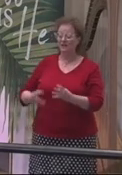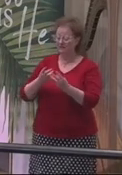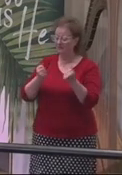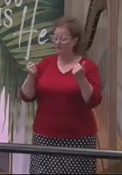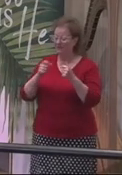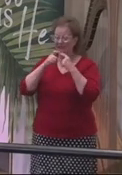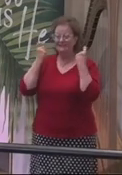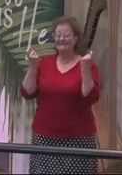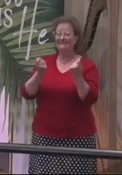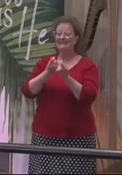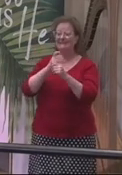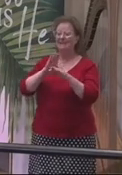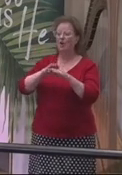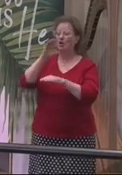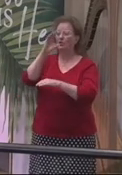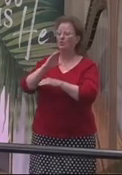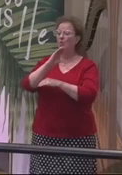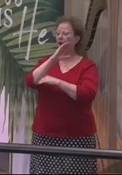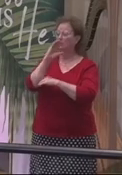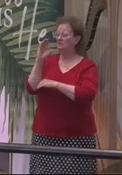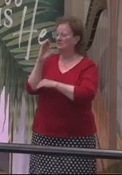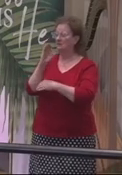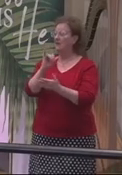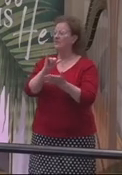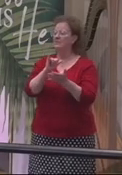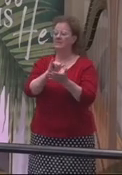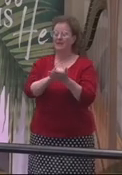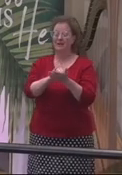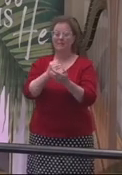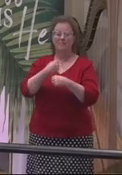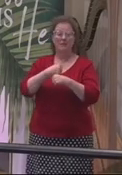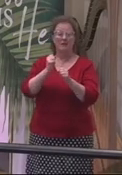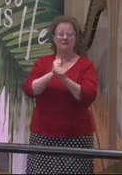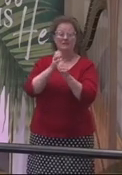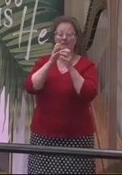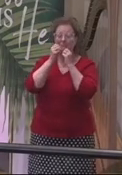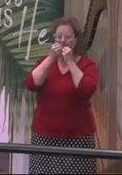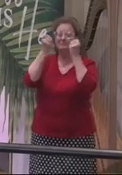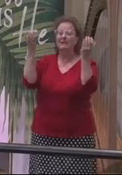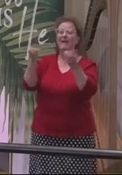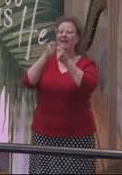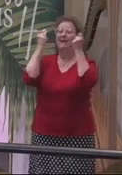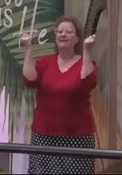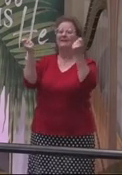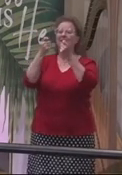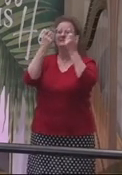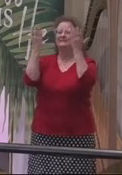sin on the cross. That's what makes our hosannas right.